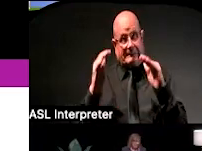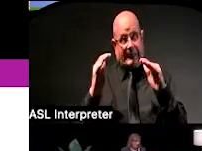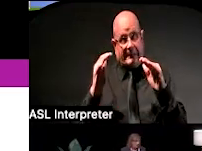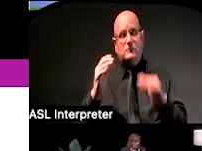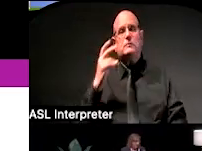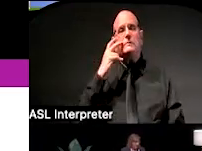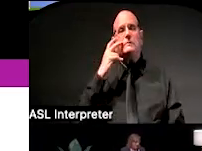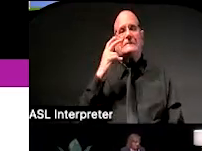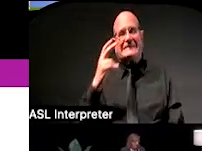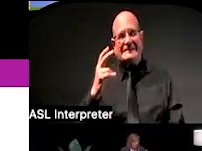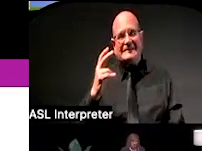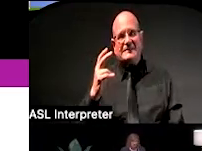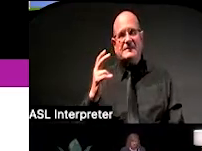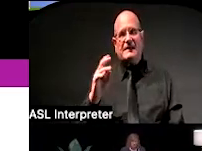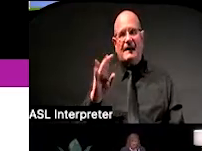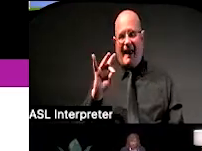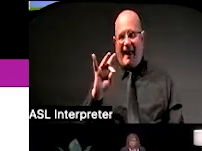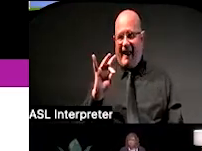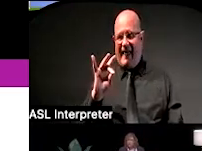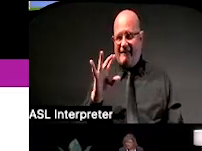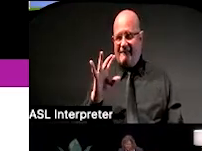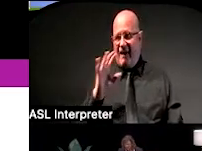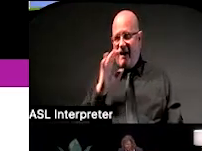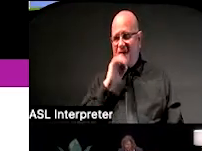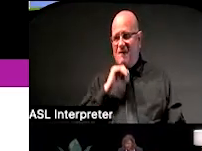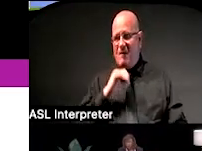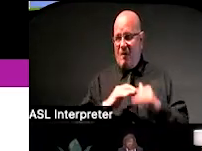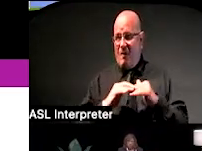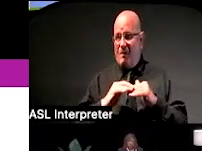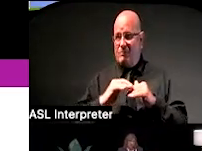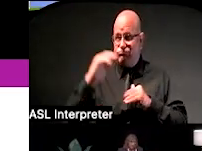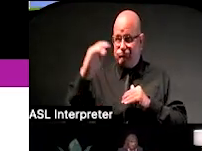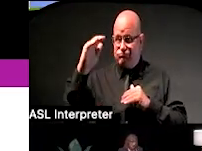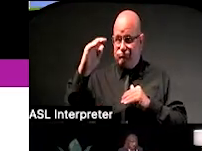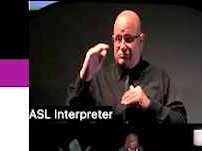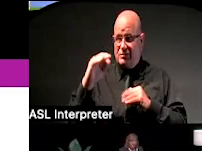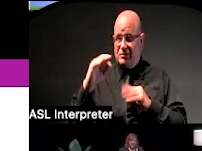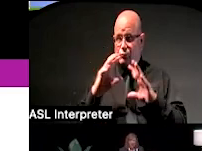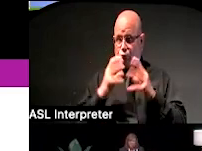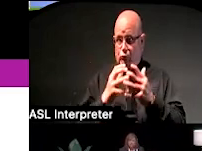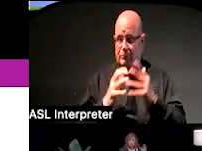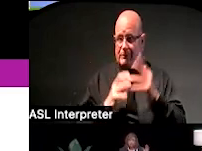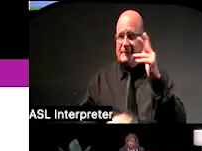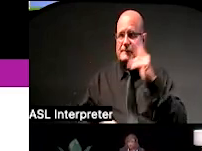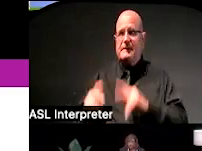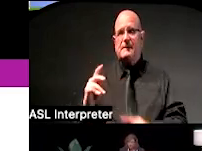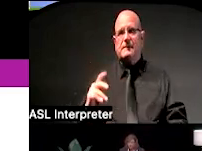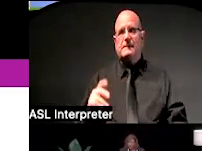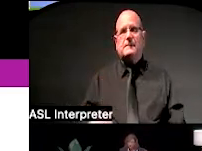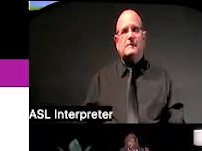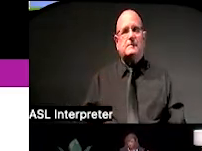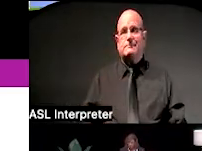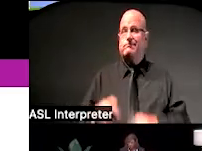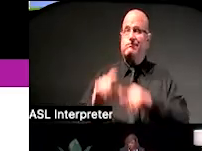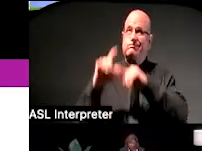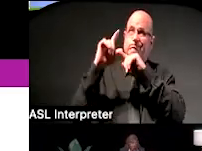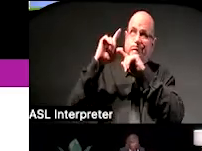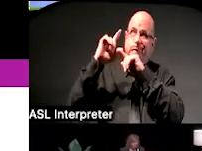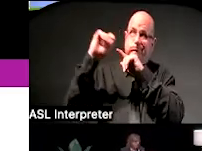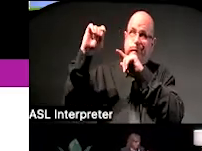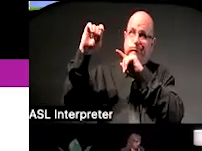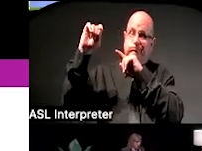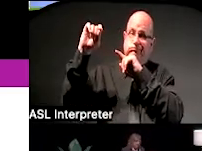see the 85 plus population exponentially